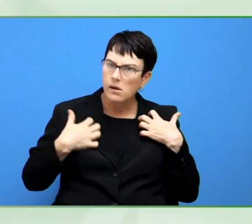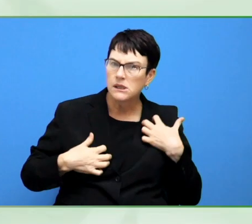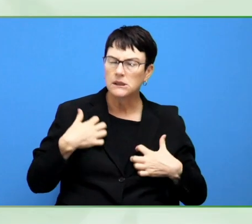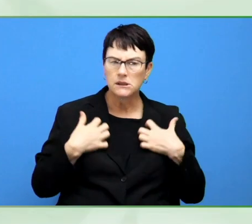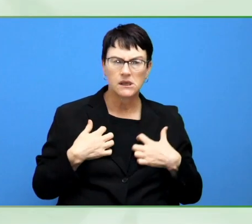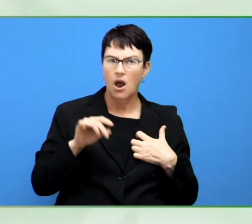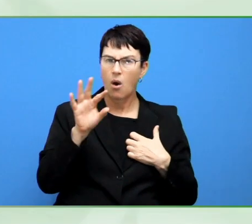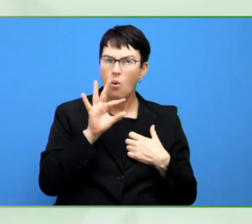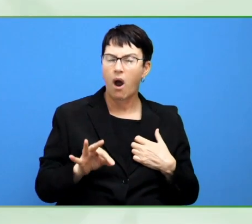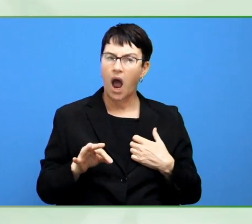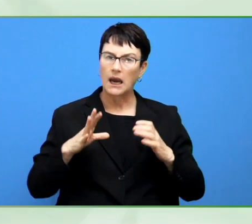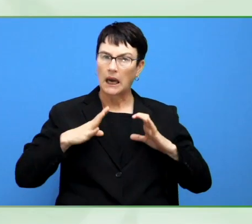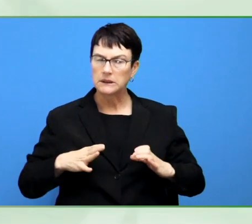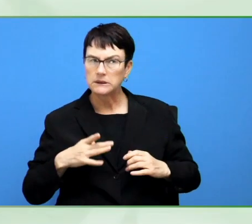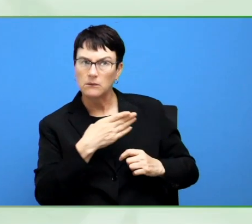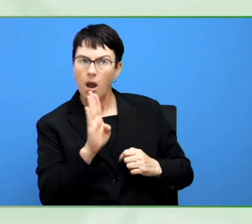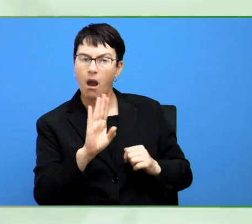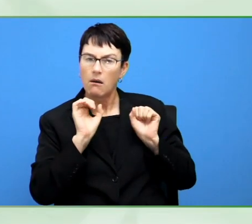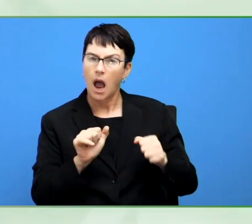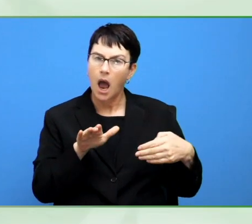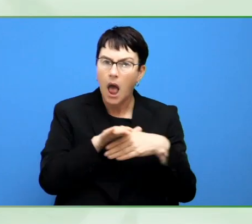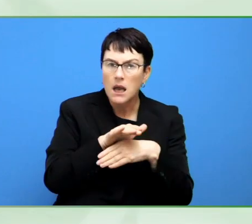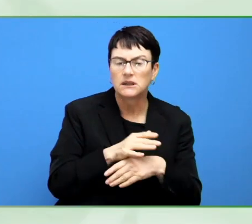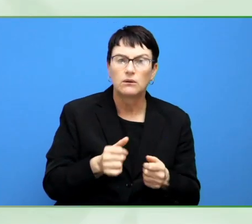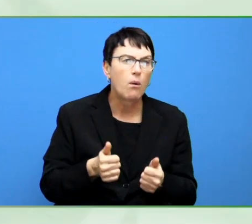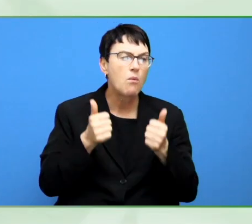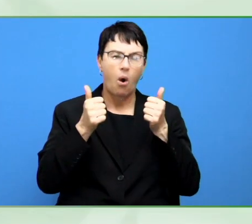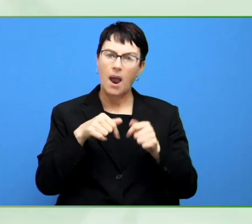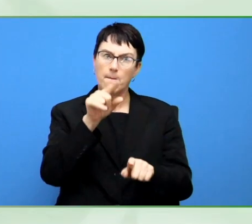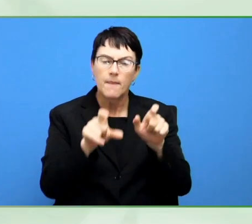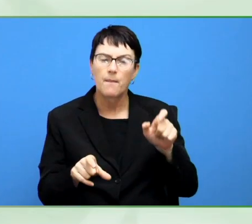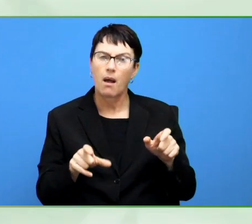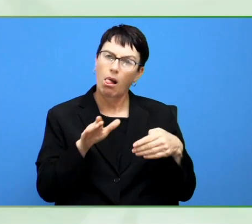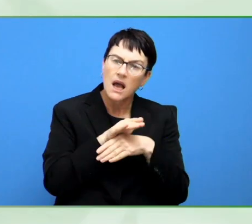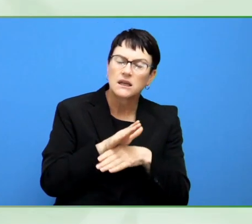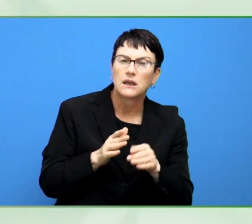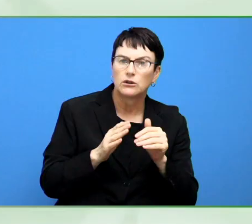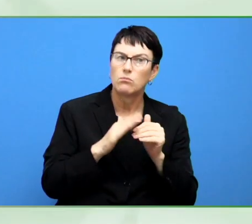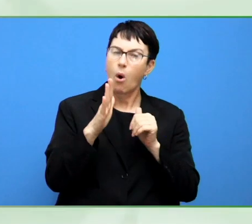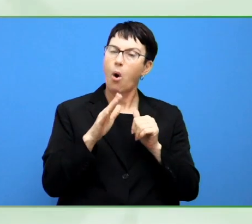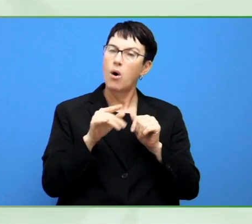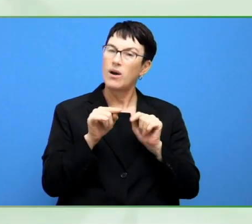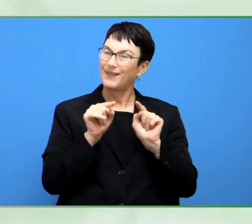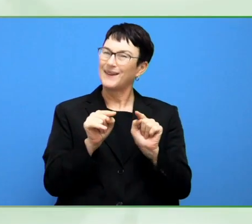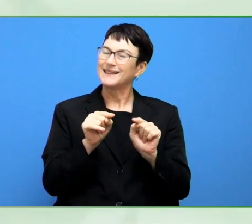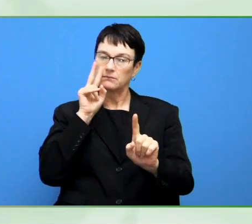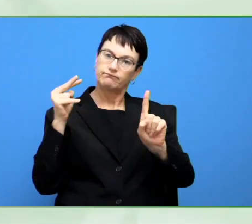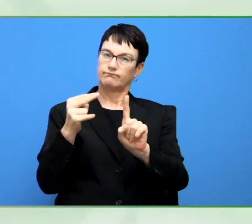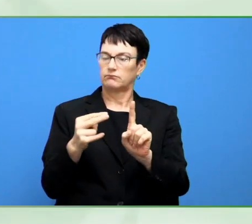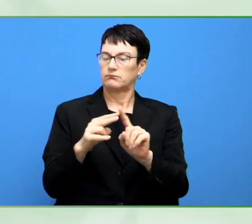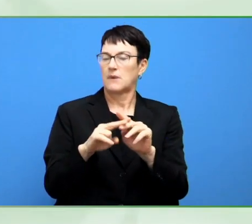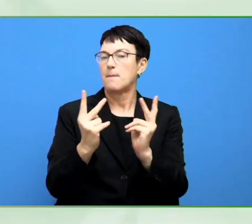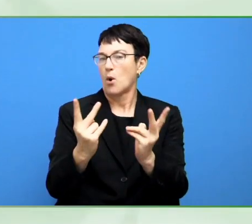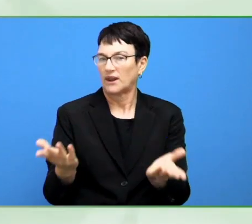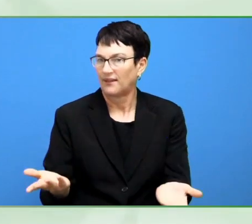to the citizens. So, Monica, you are in